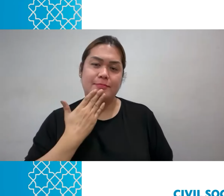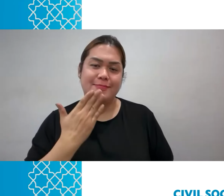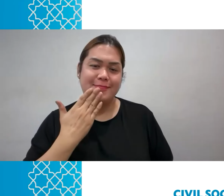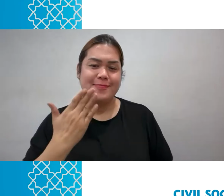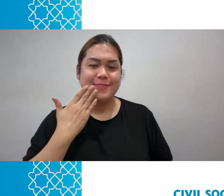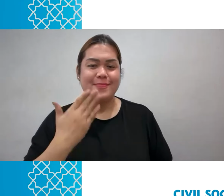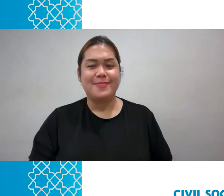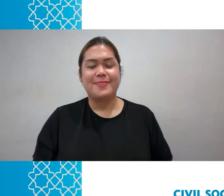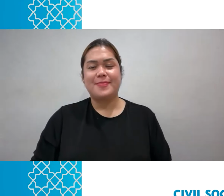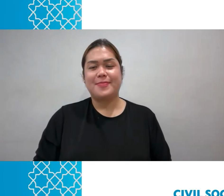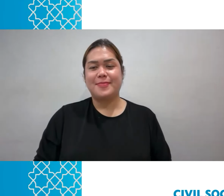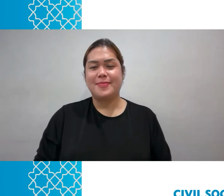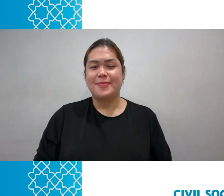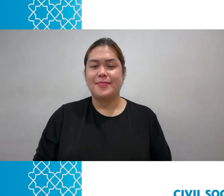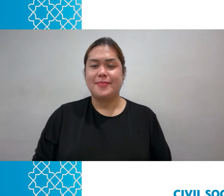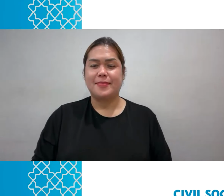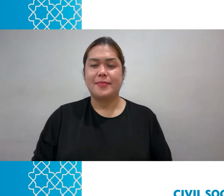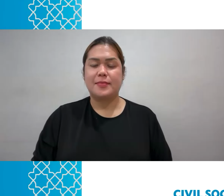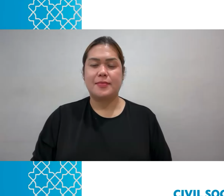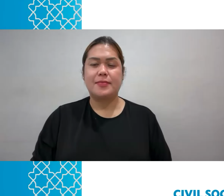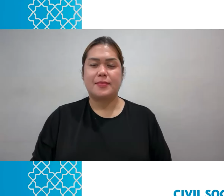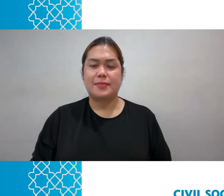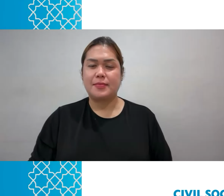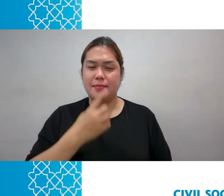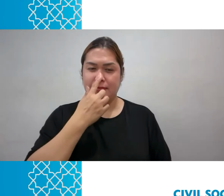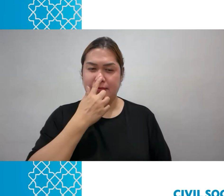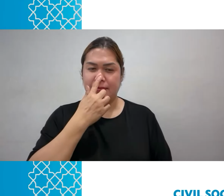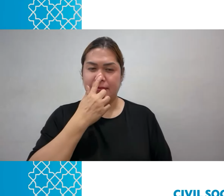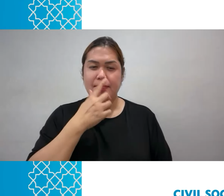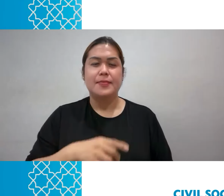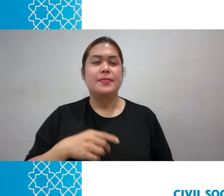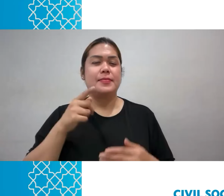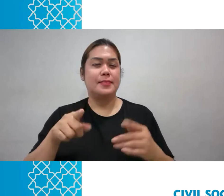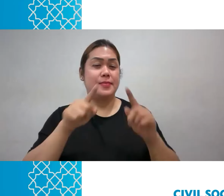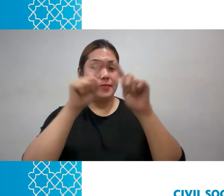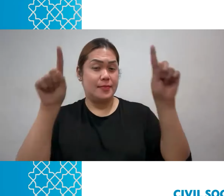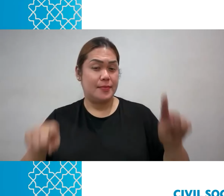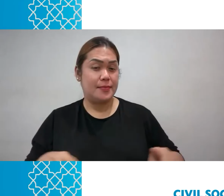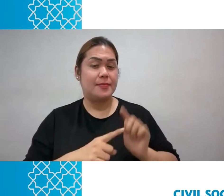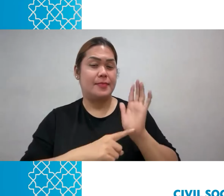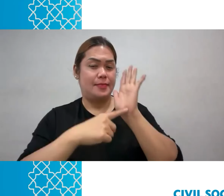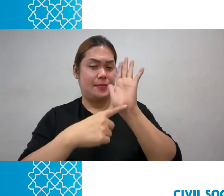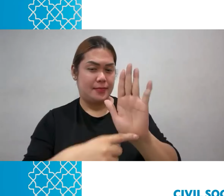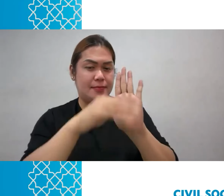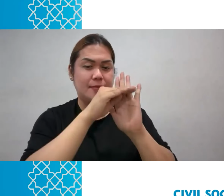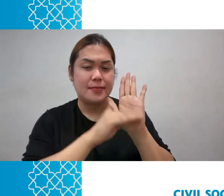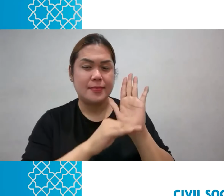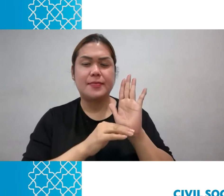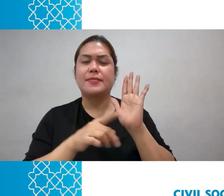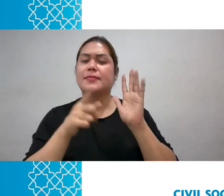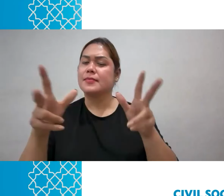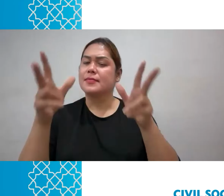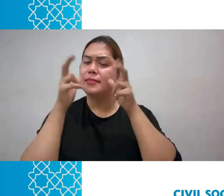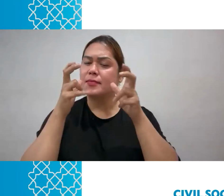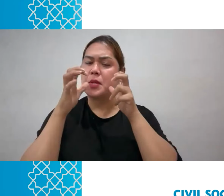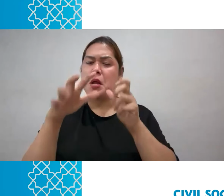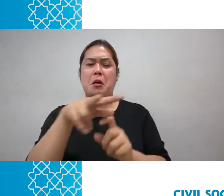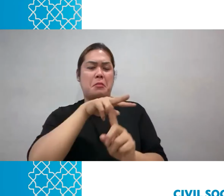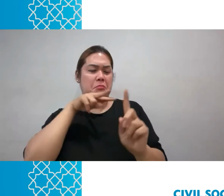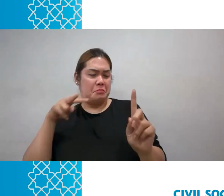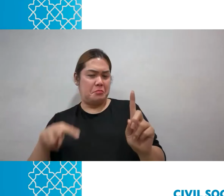Thank you. So actually, for this statement, I'm really eager to hear more perspective from the ADB itself. So